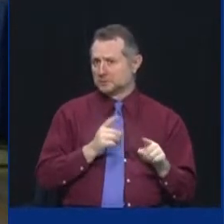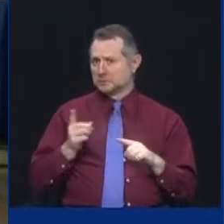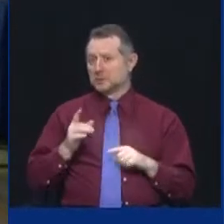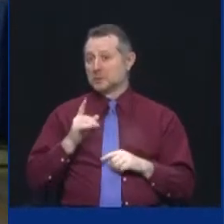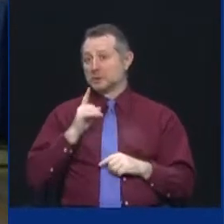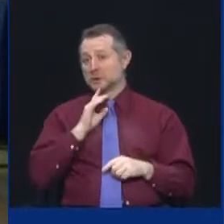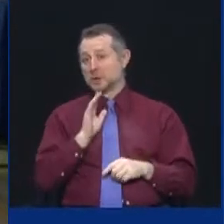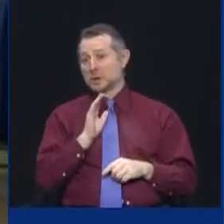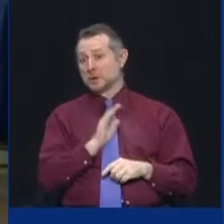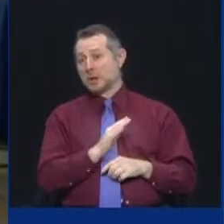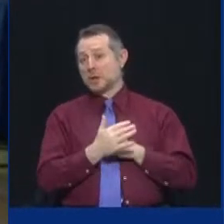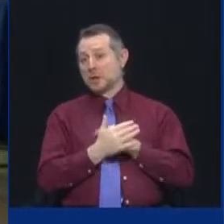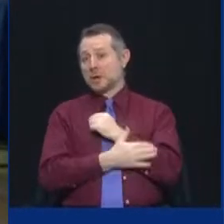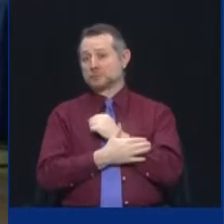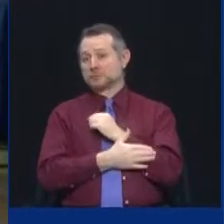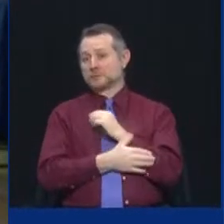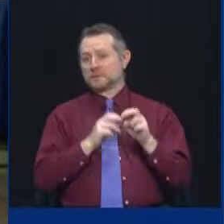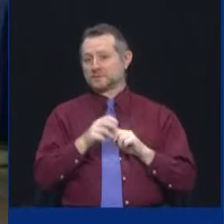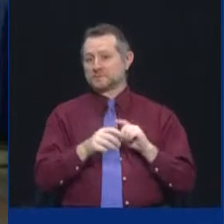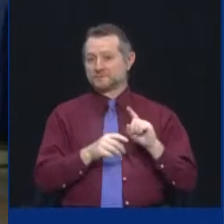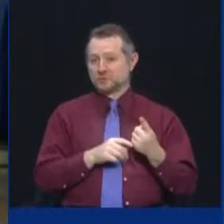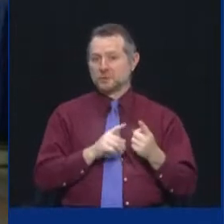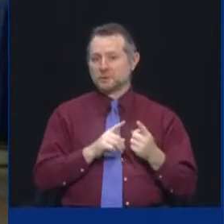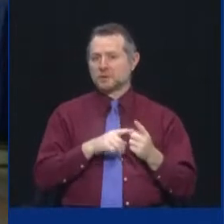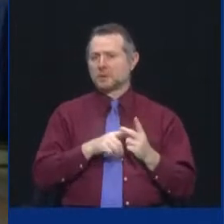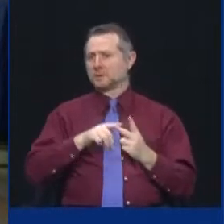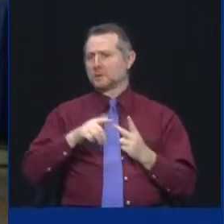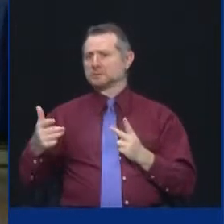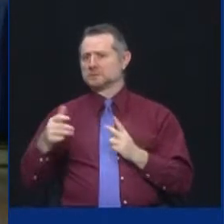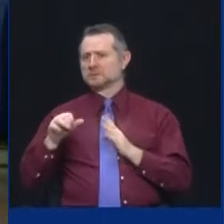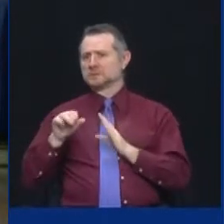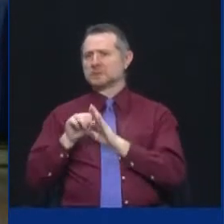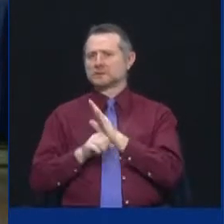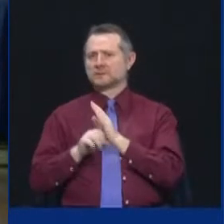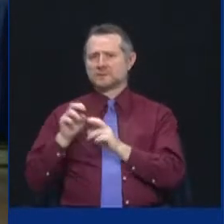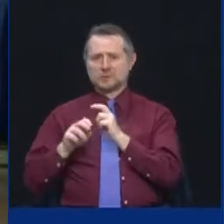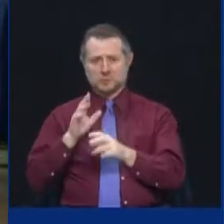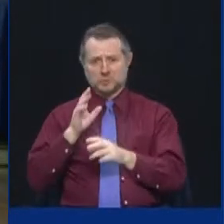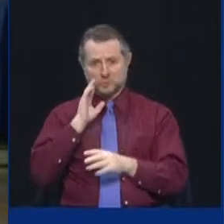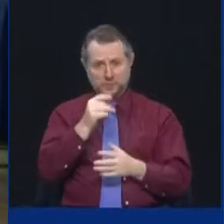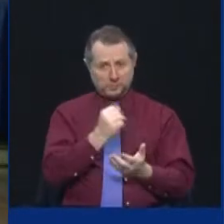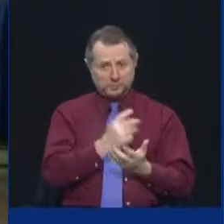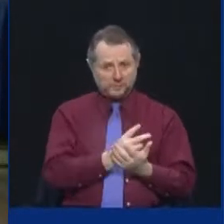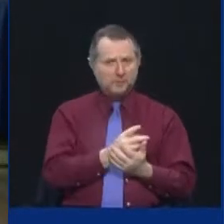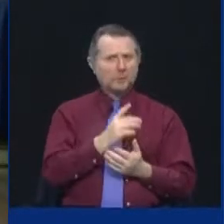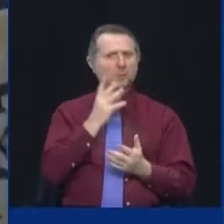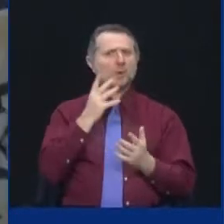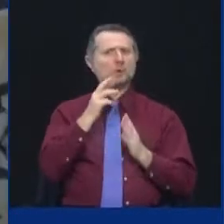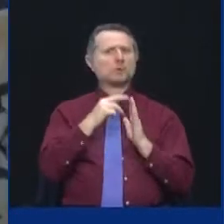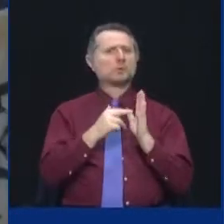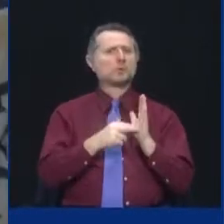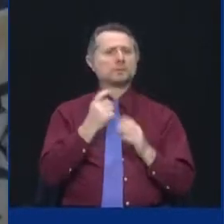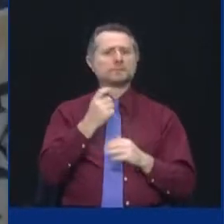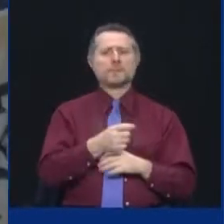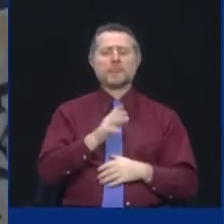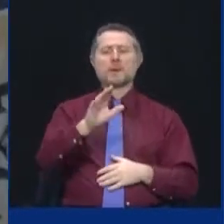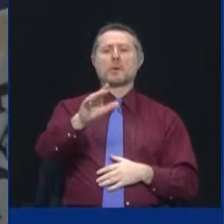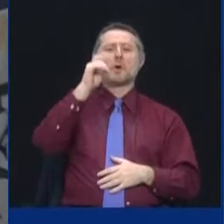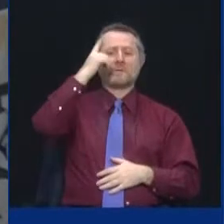fair. Will the Erie County Fair be permitted and under what conditions? Yeah, good question, Jim.